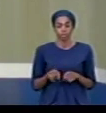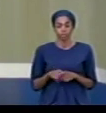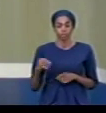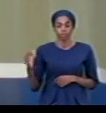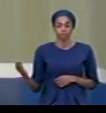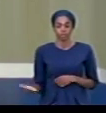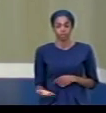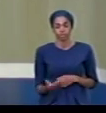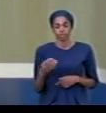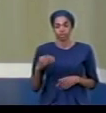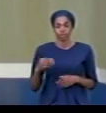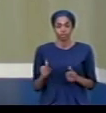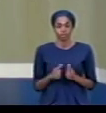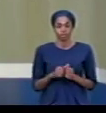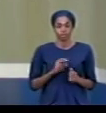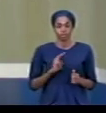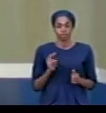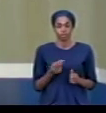Evangelist Gabriel,